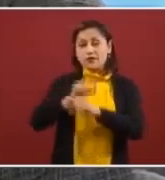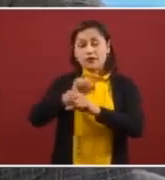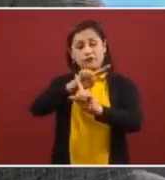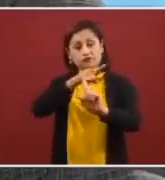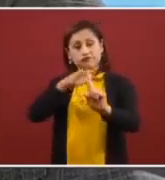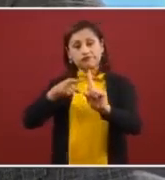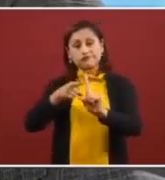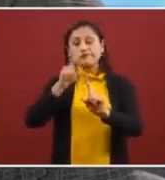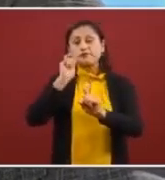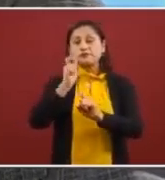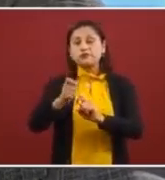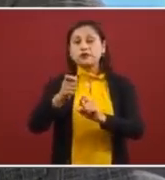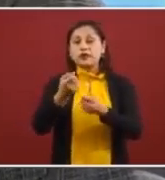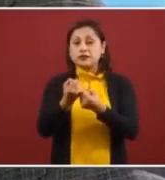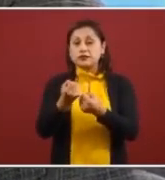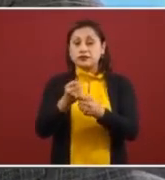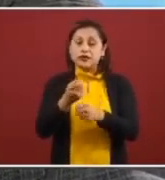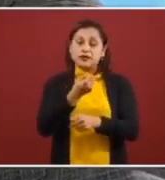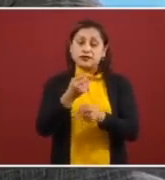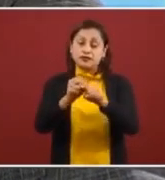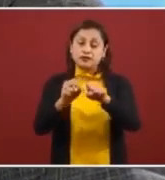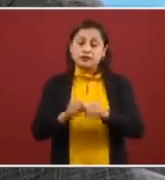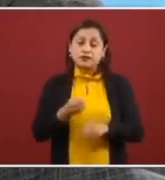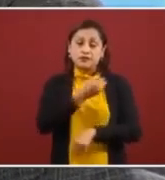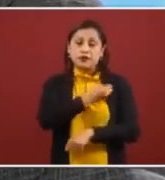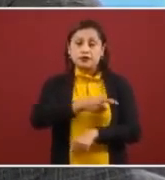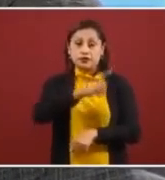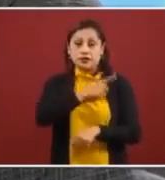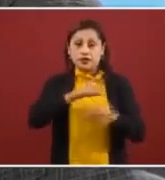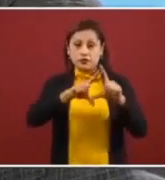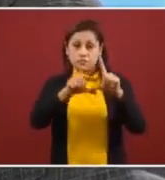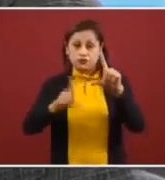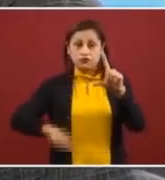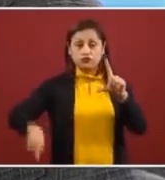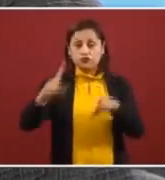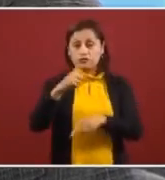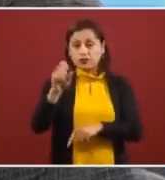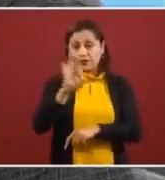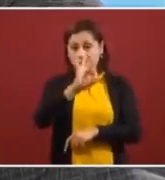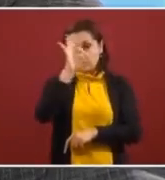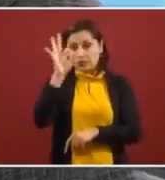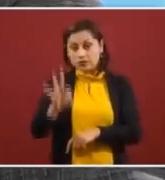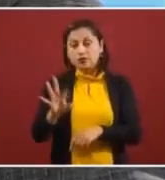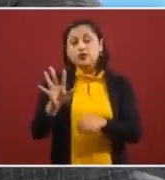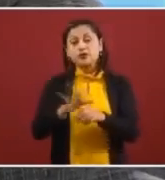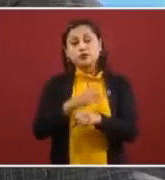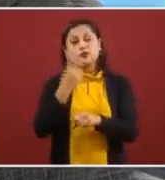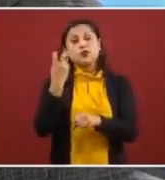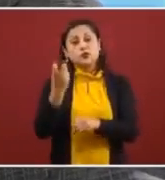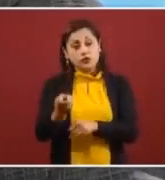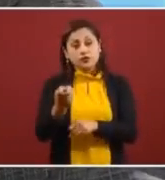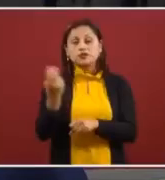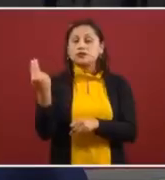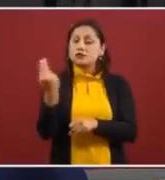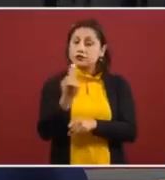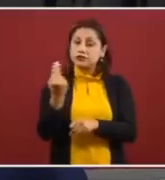the federal government is trying to give health care to all the